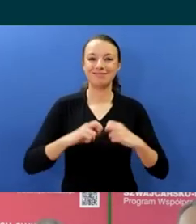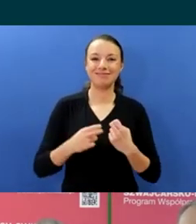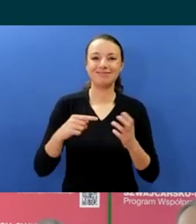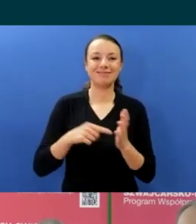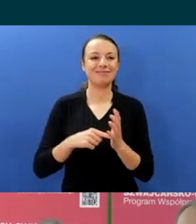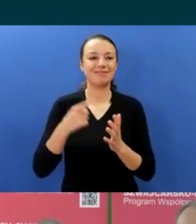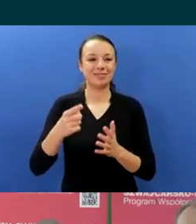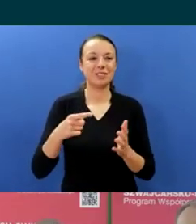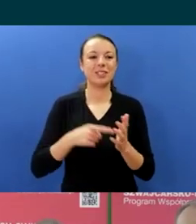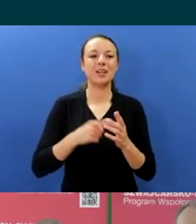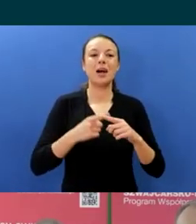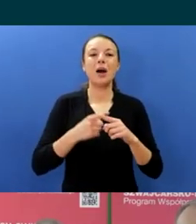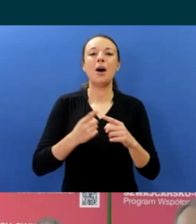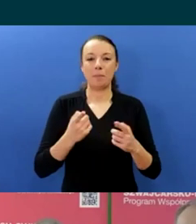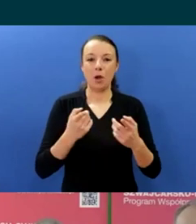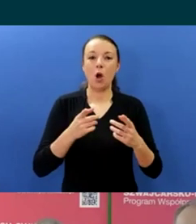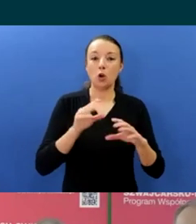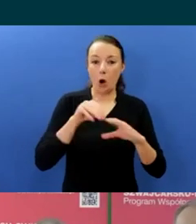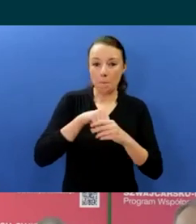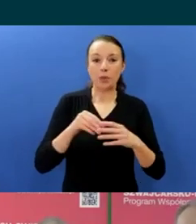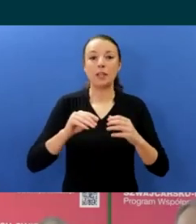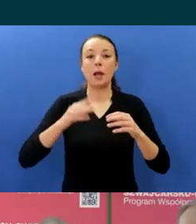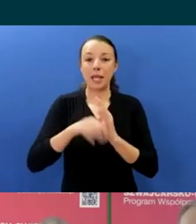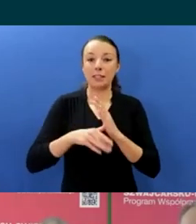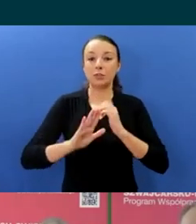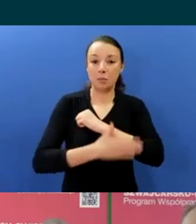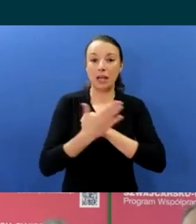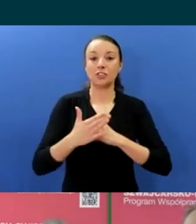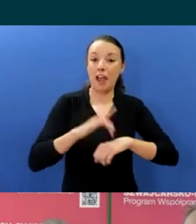Polish-Swiss Town Development Program